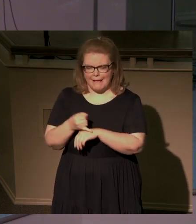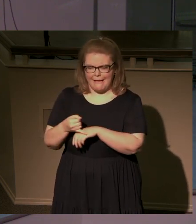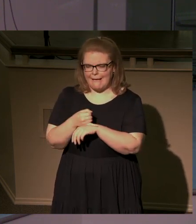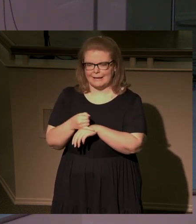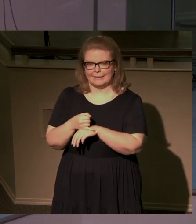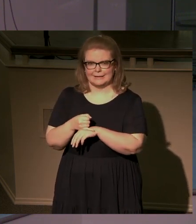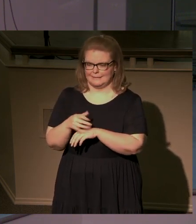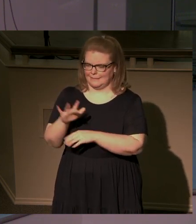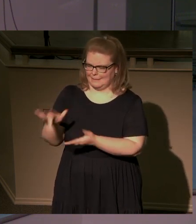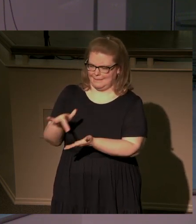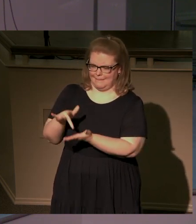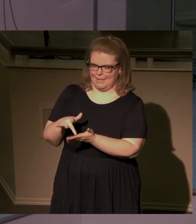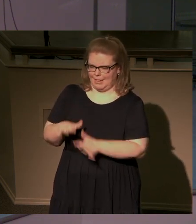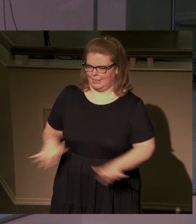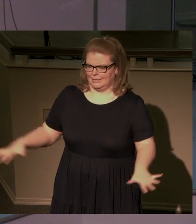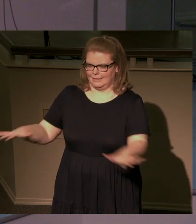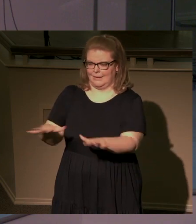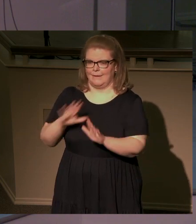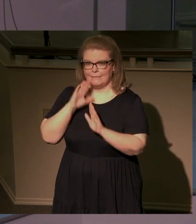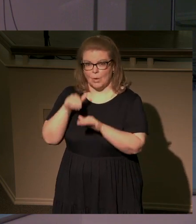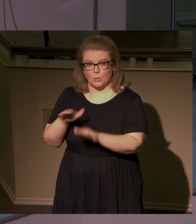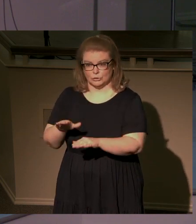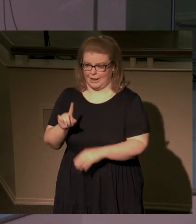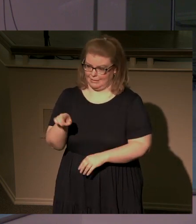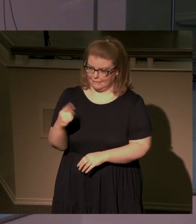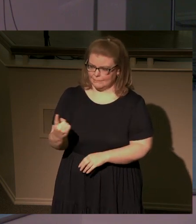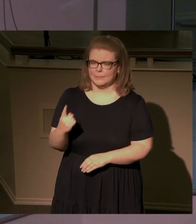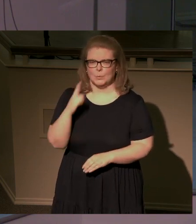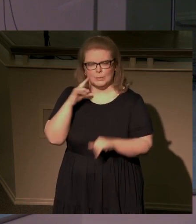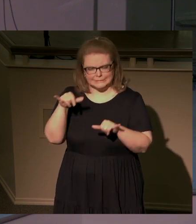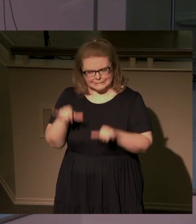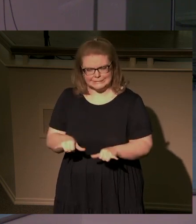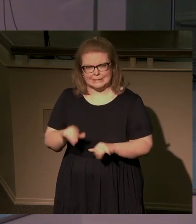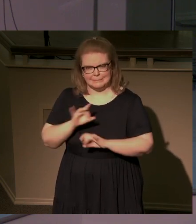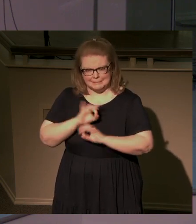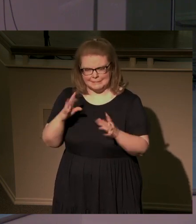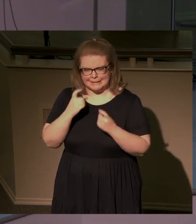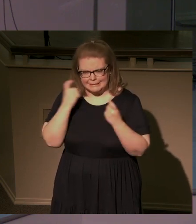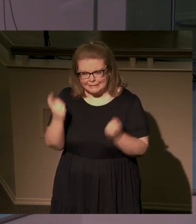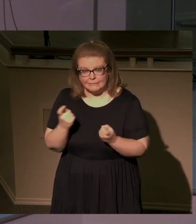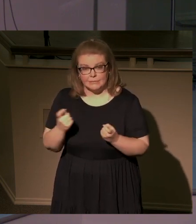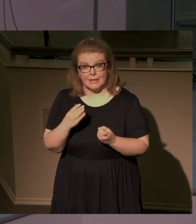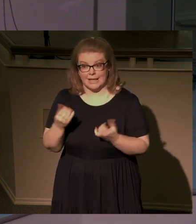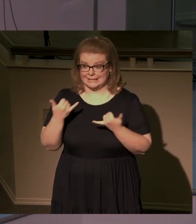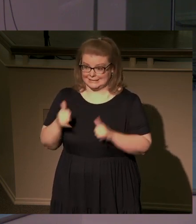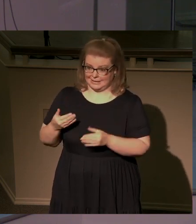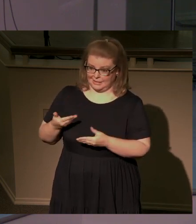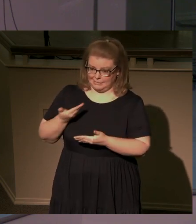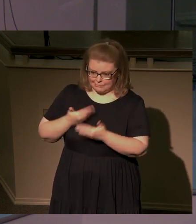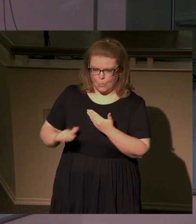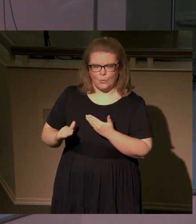ocean in the world, and you would still be evil, and you would still have evil children.